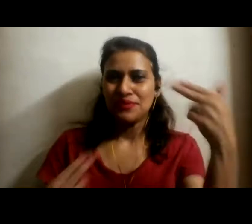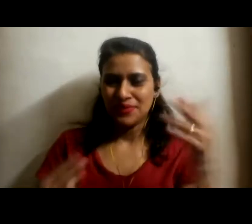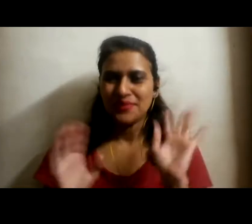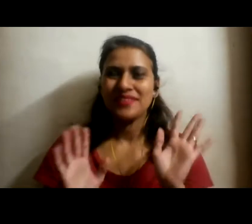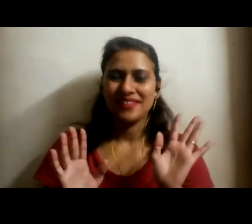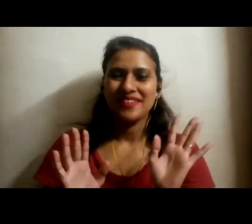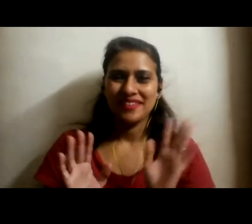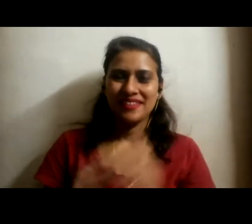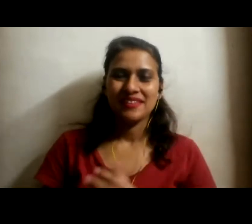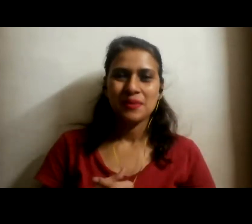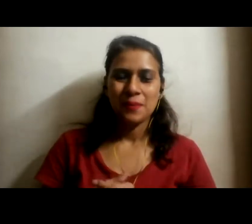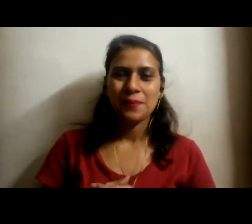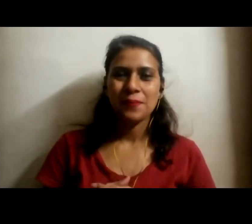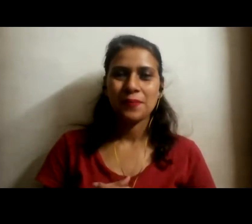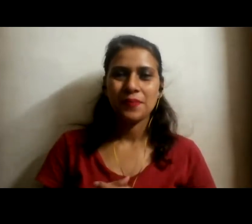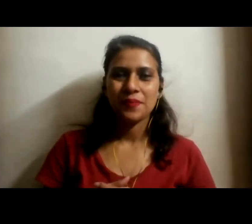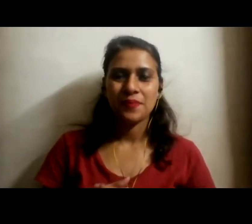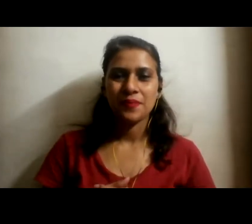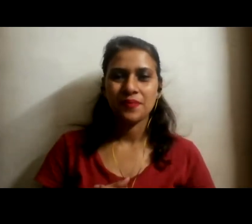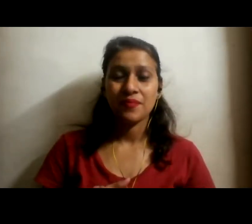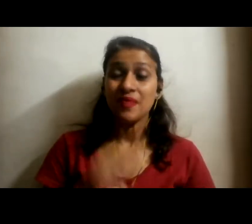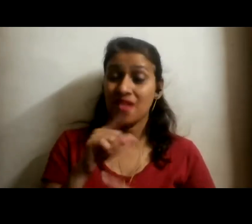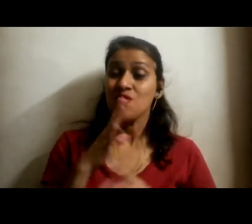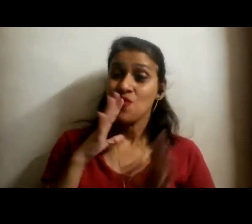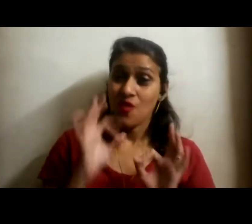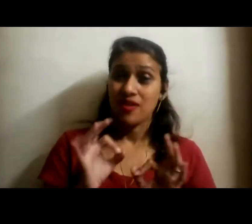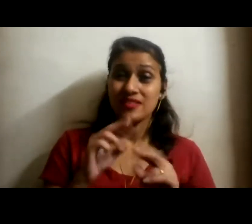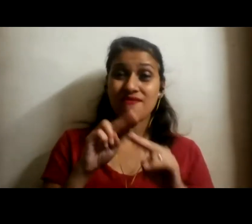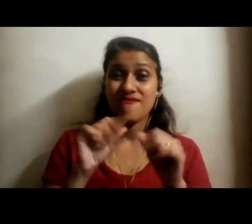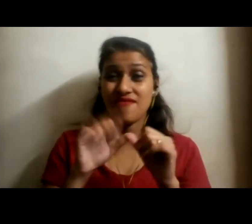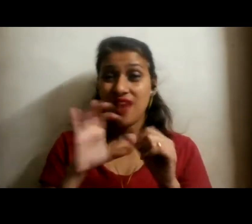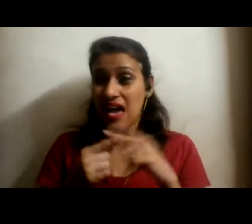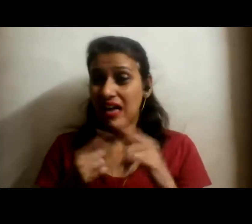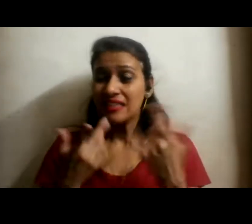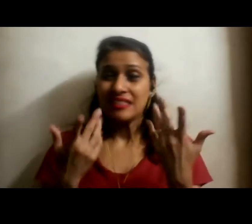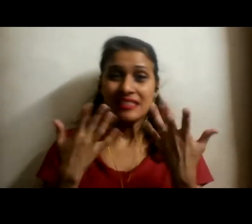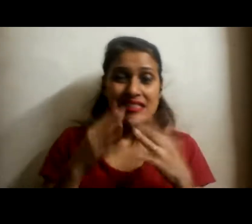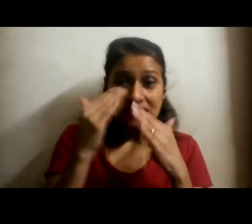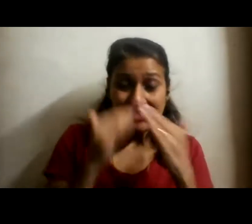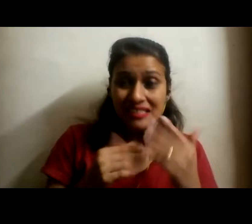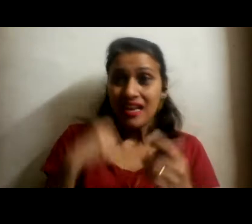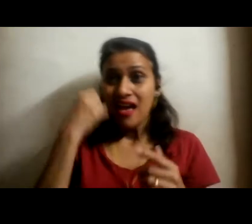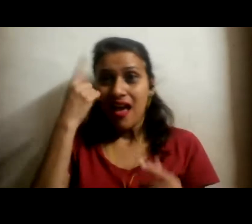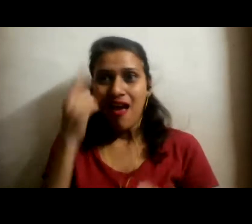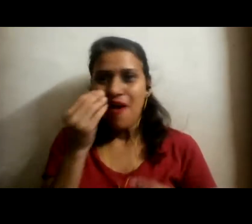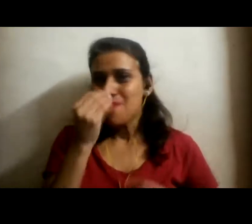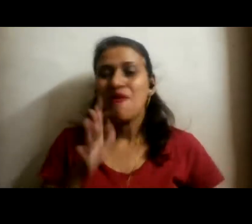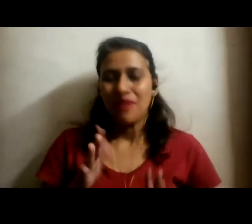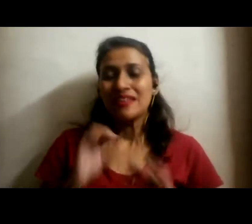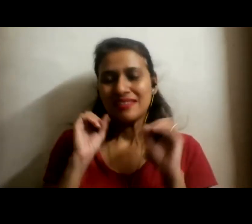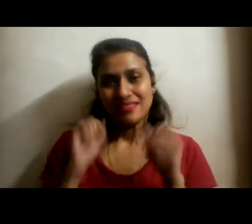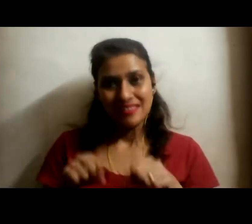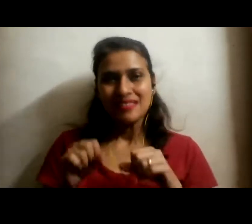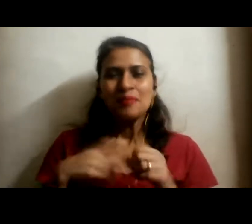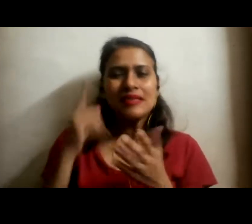language, because it's very taxing in legal terminologies and all. It's very difficult to understand. So that's the reason I put it very